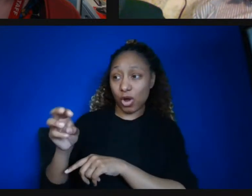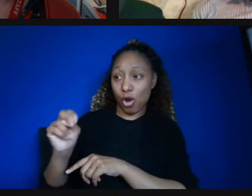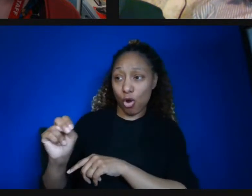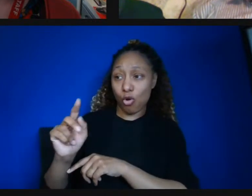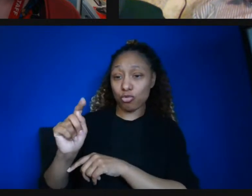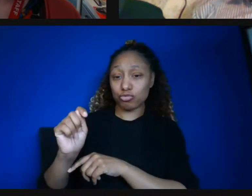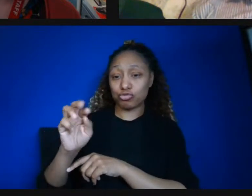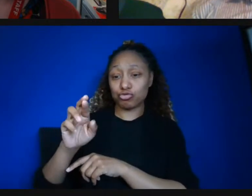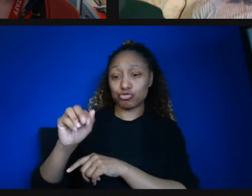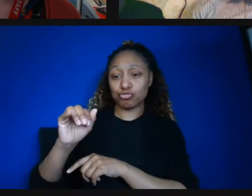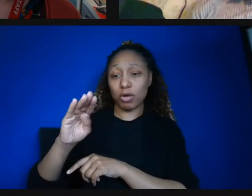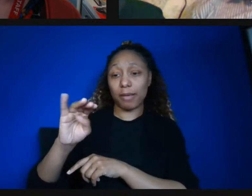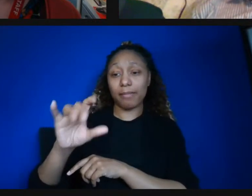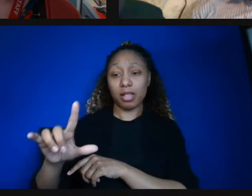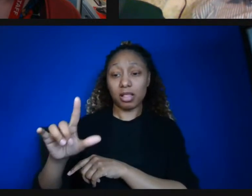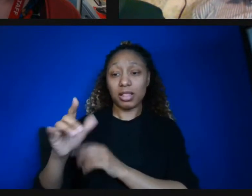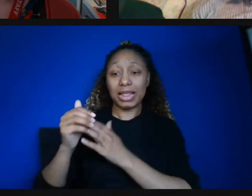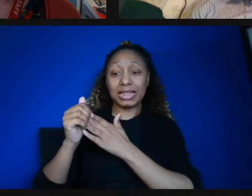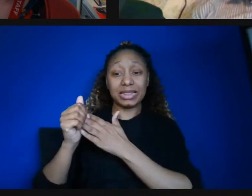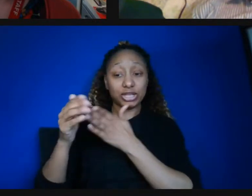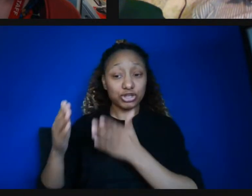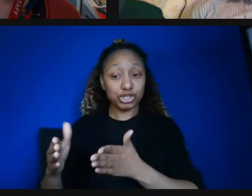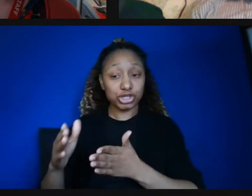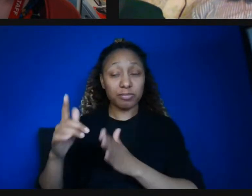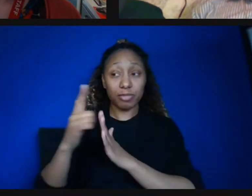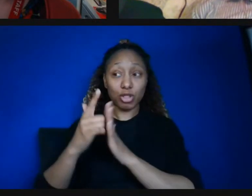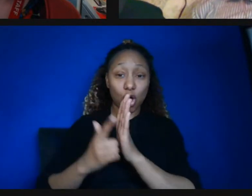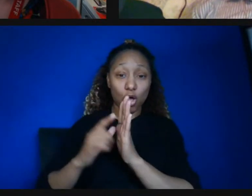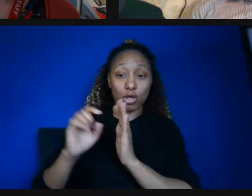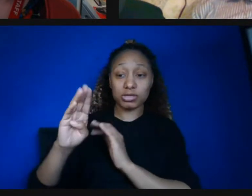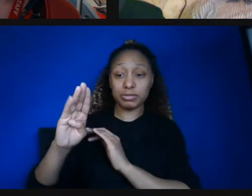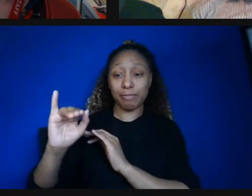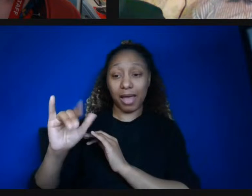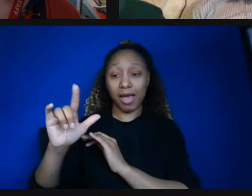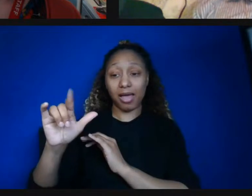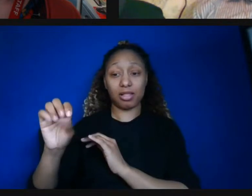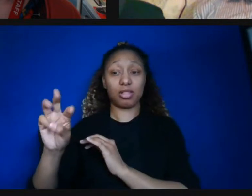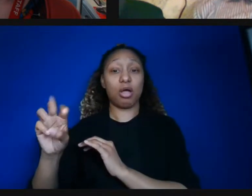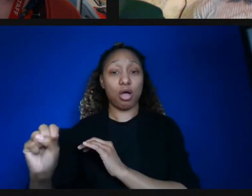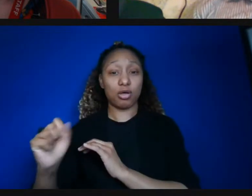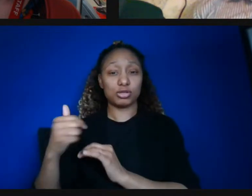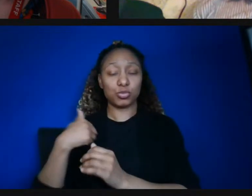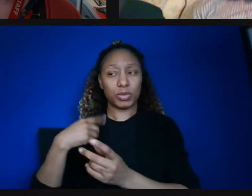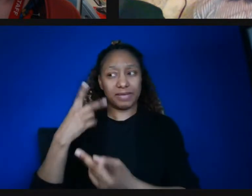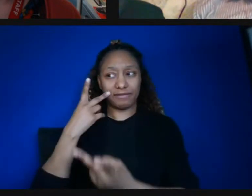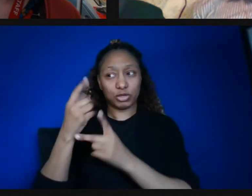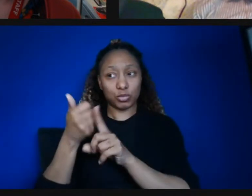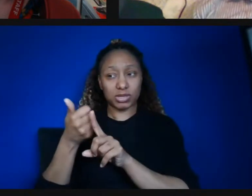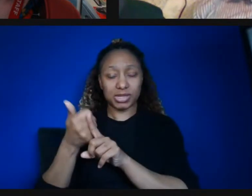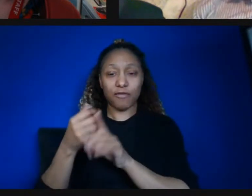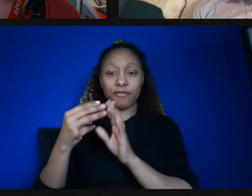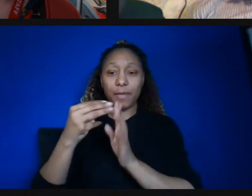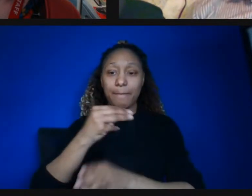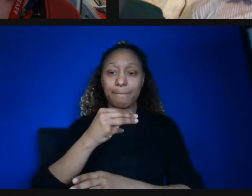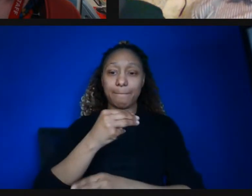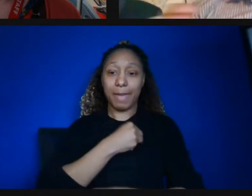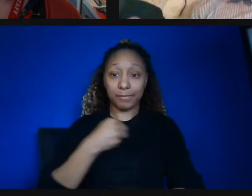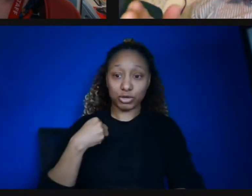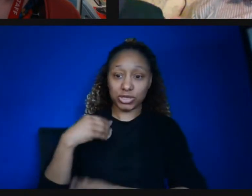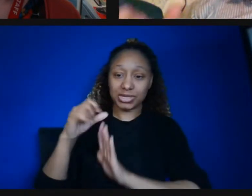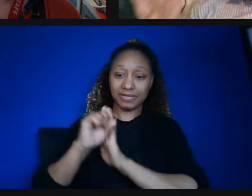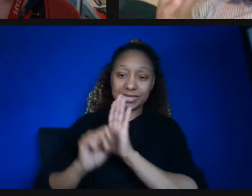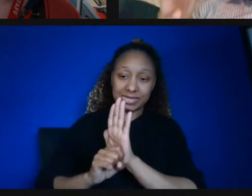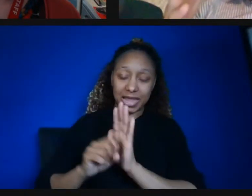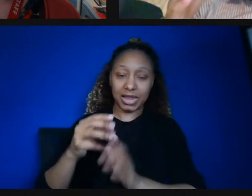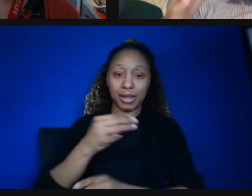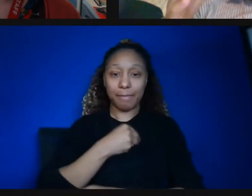own tribal leadership, we have our own laws and bylaws. So we view ourselves, though members of the state, members of the country, we view ourselves